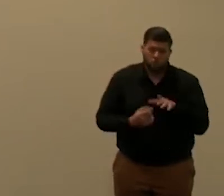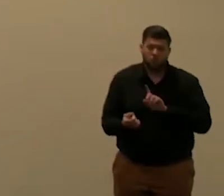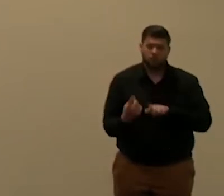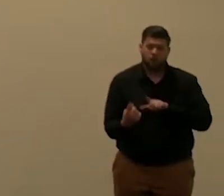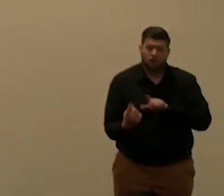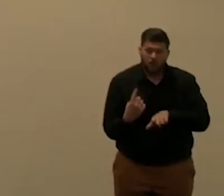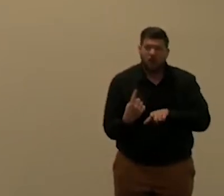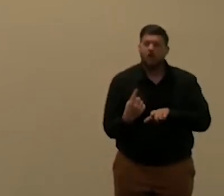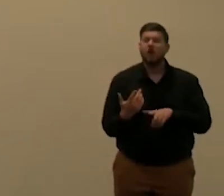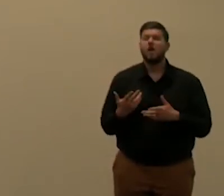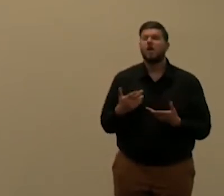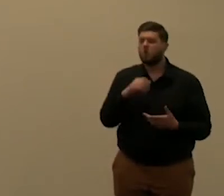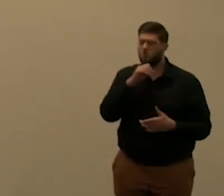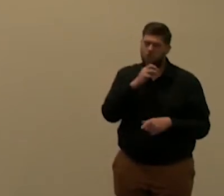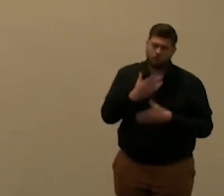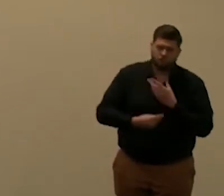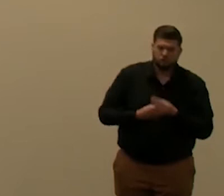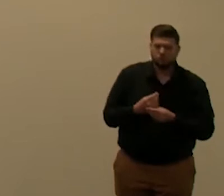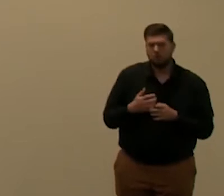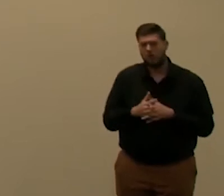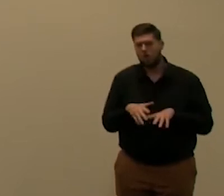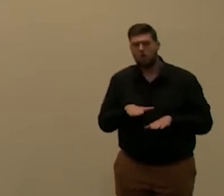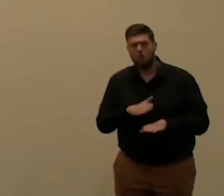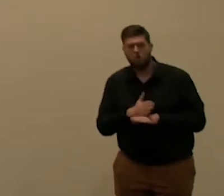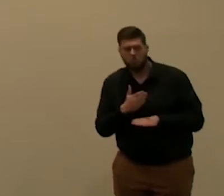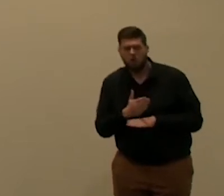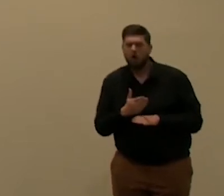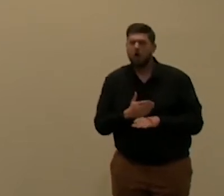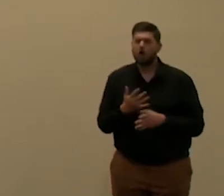about around how they work and where they go to.